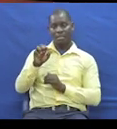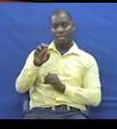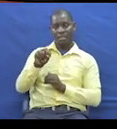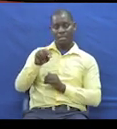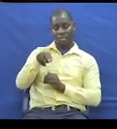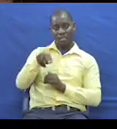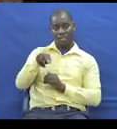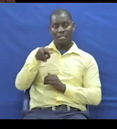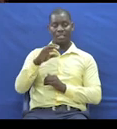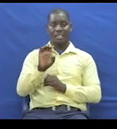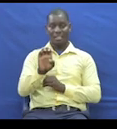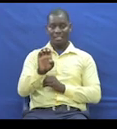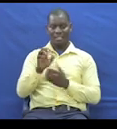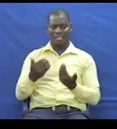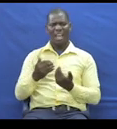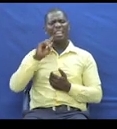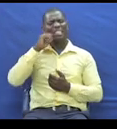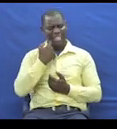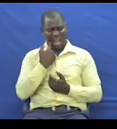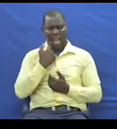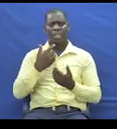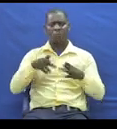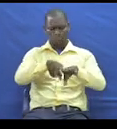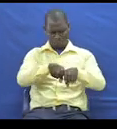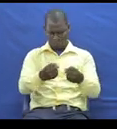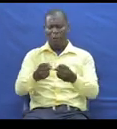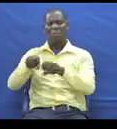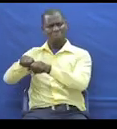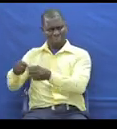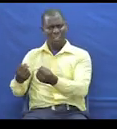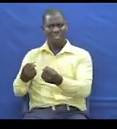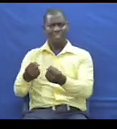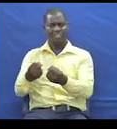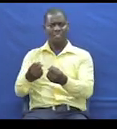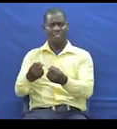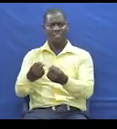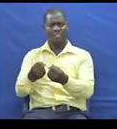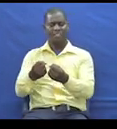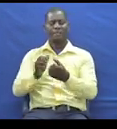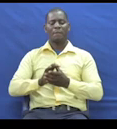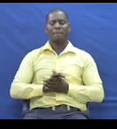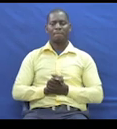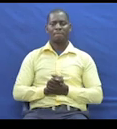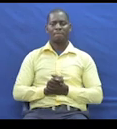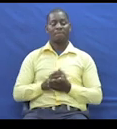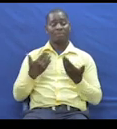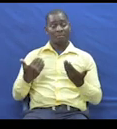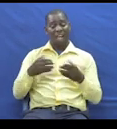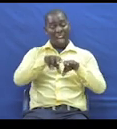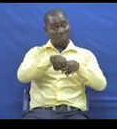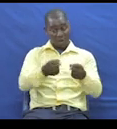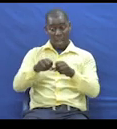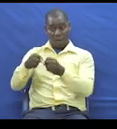I can try to split up or bracket this as follows. I have broken